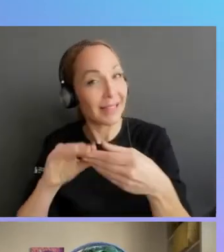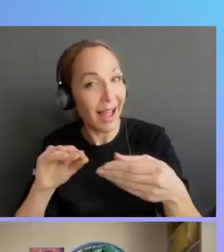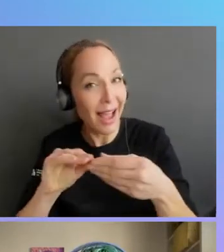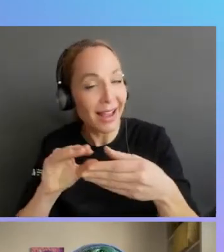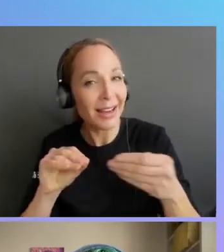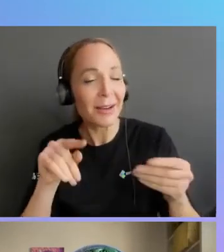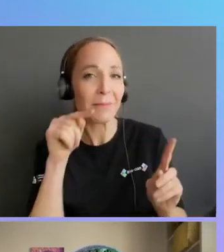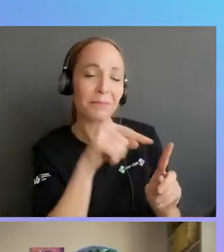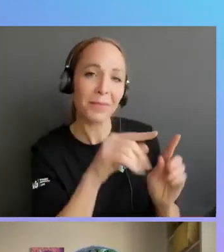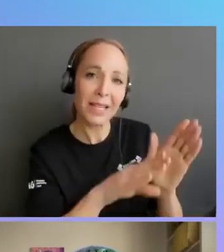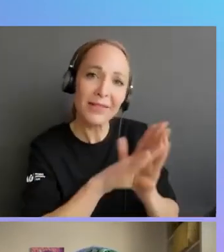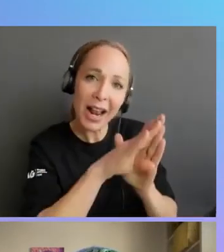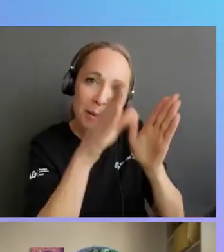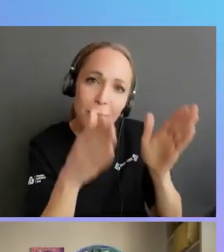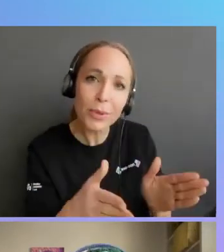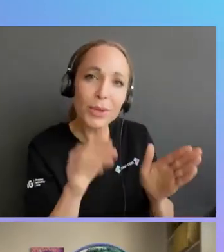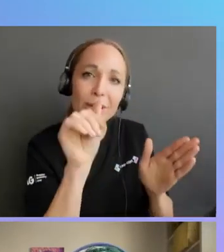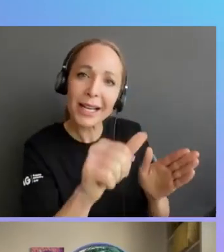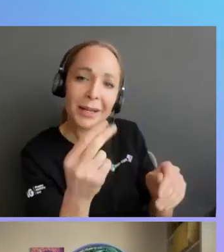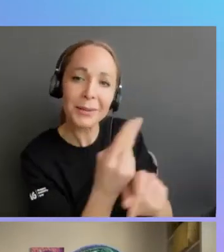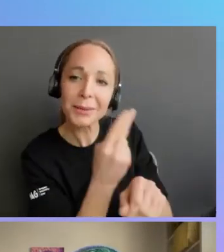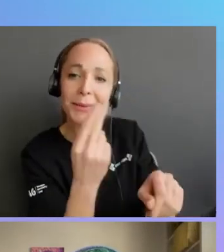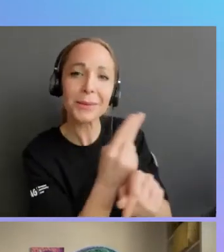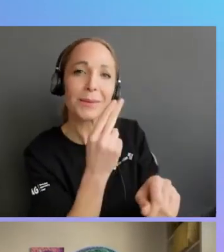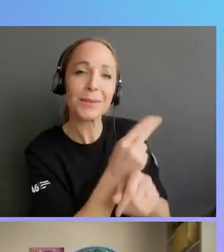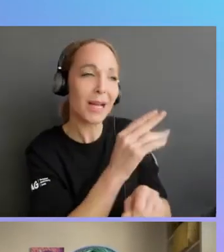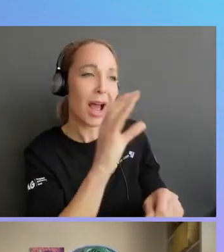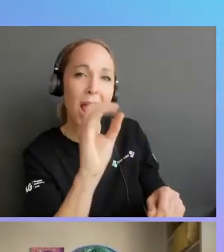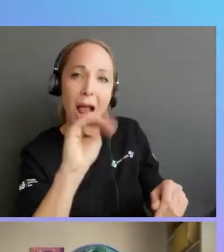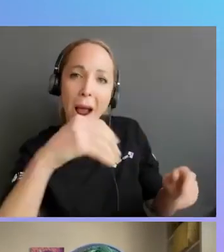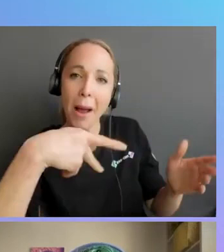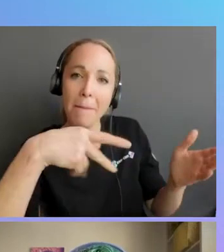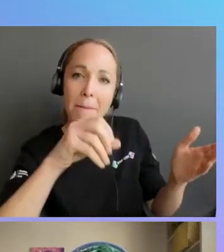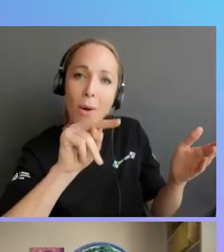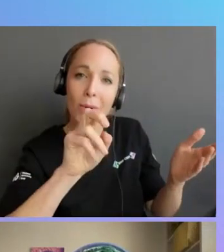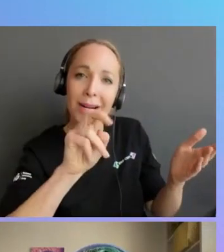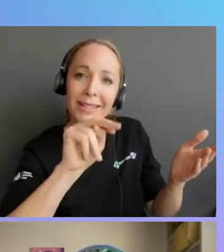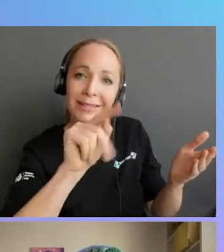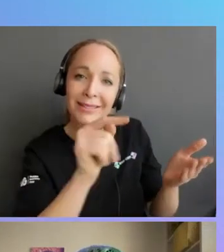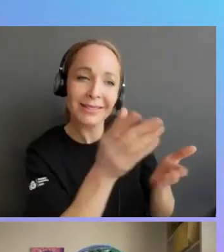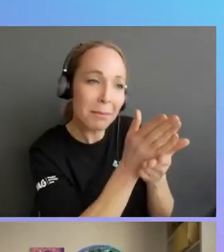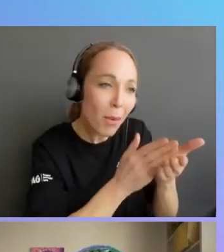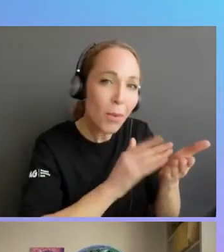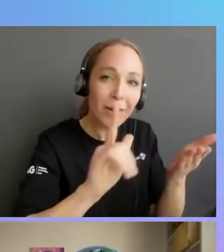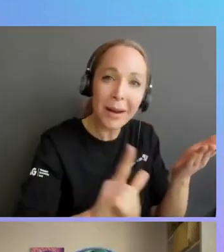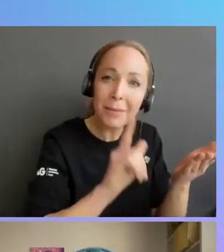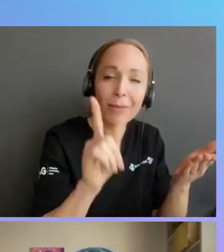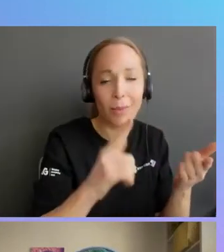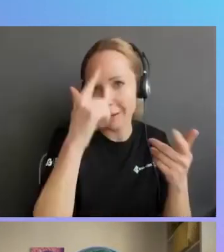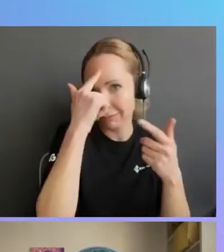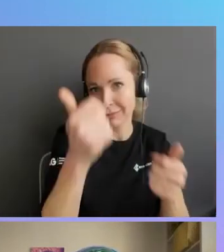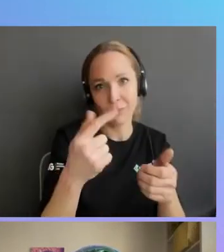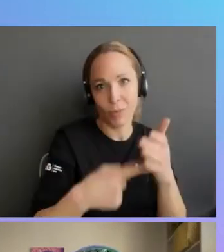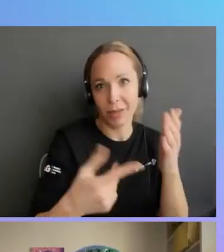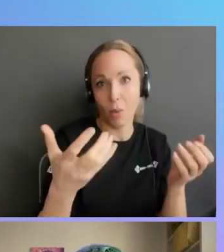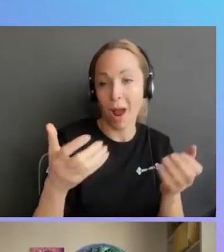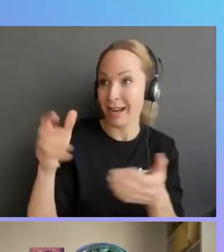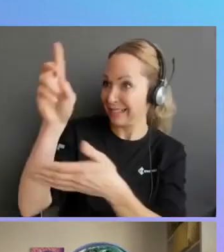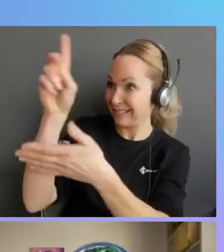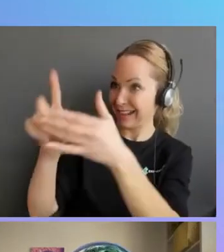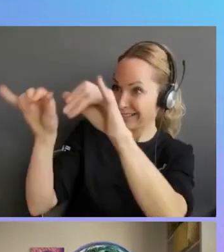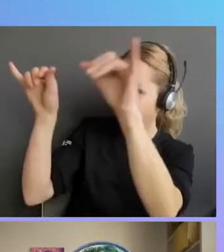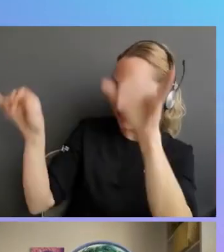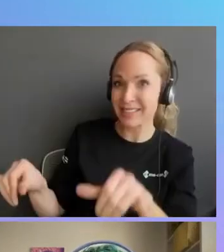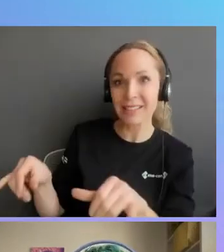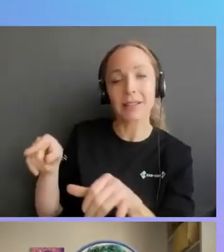they choose. Whereas with a true design system, they don't actually allow developers to customize it without going through usually